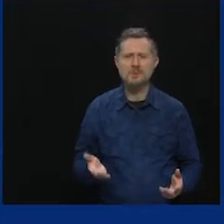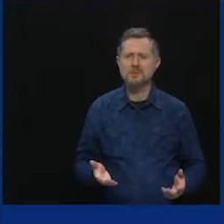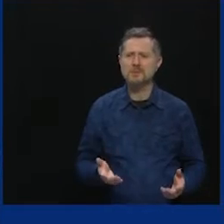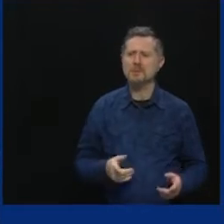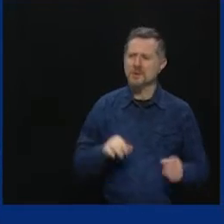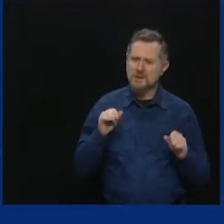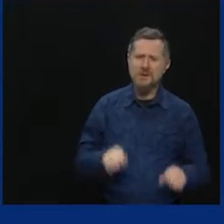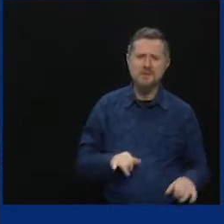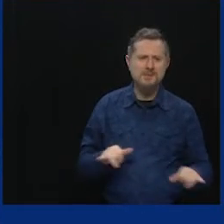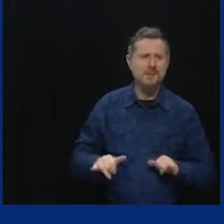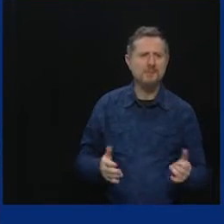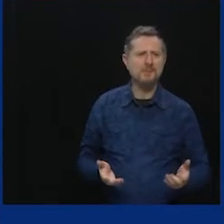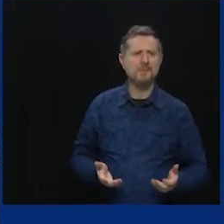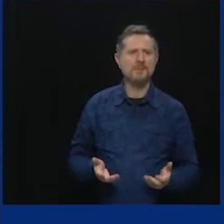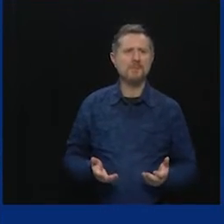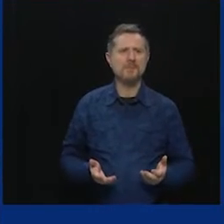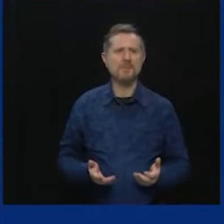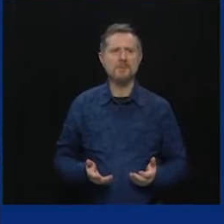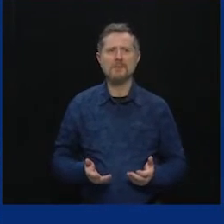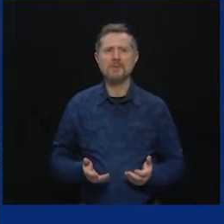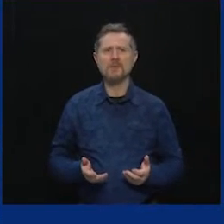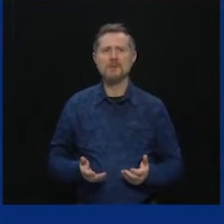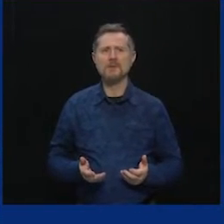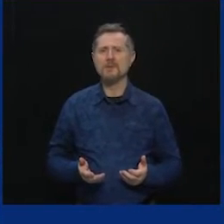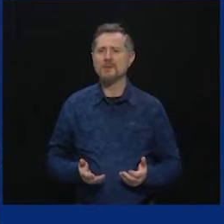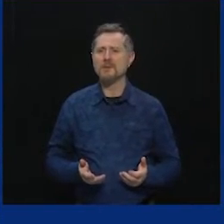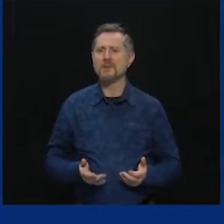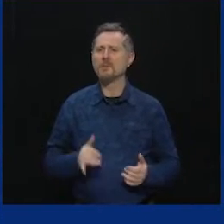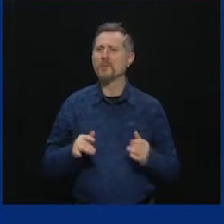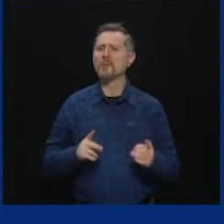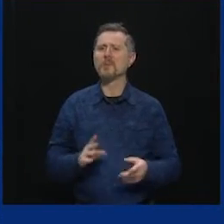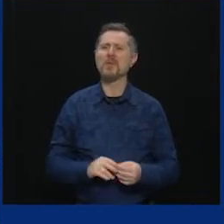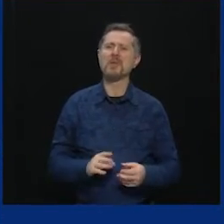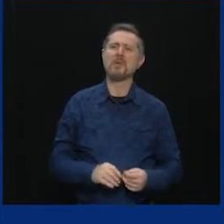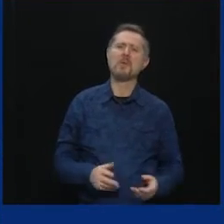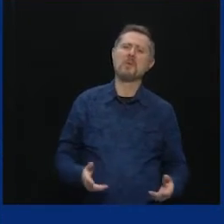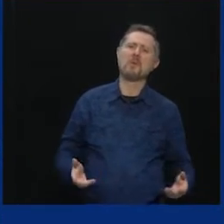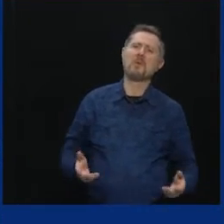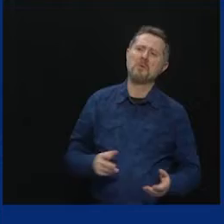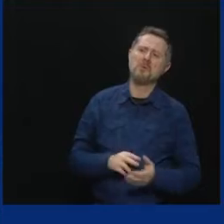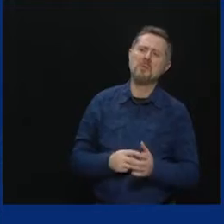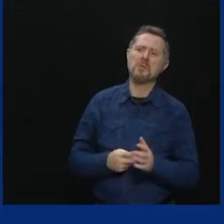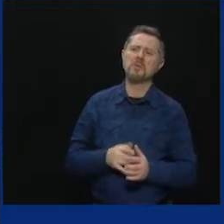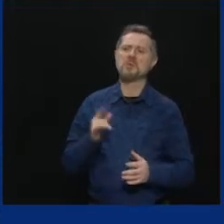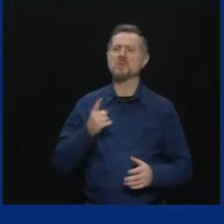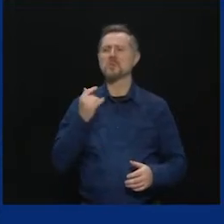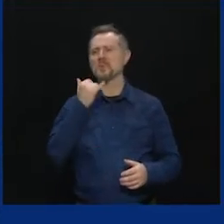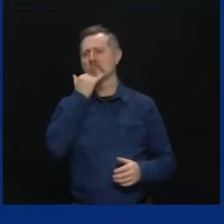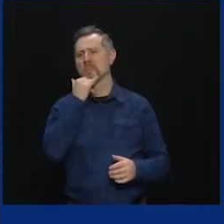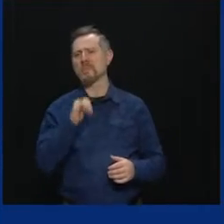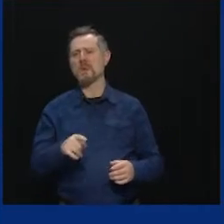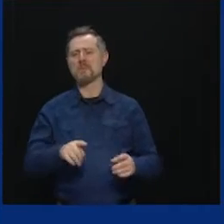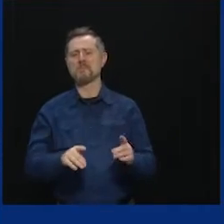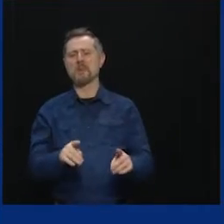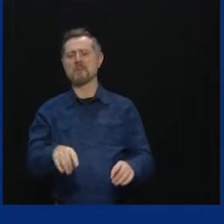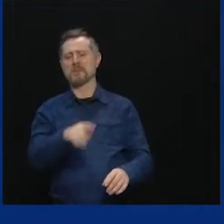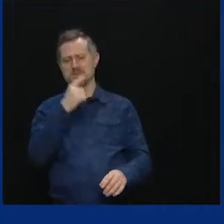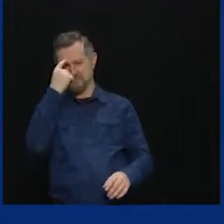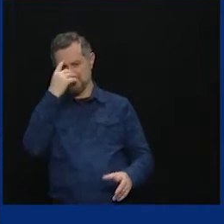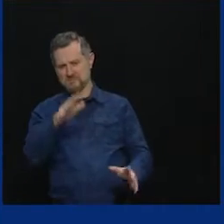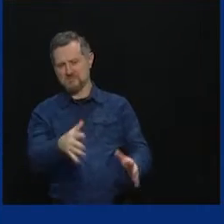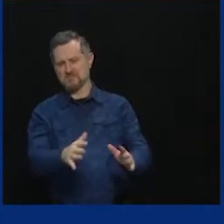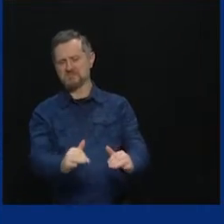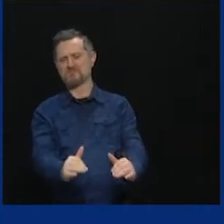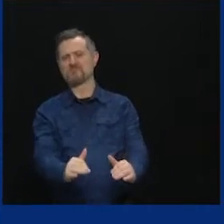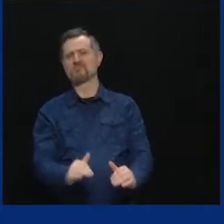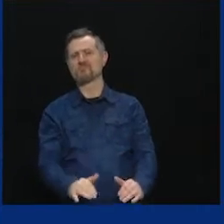And we are often told the narrative that there must be something inherently wrong with the people there. That